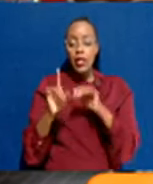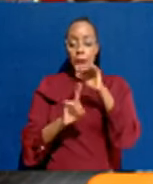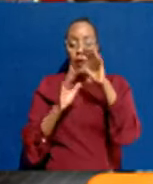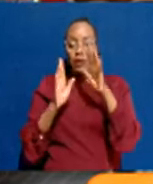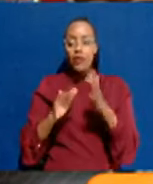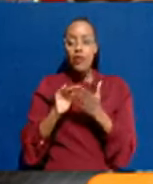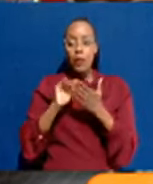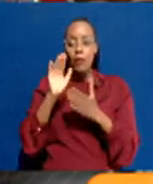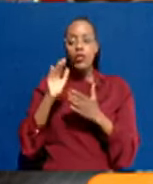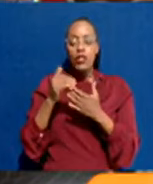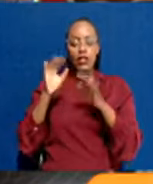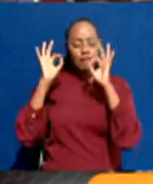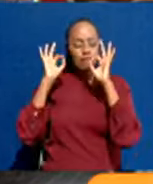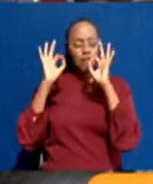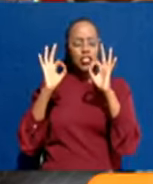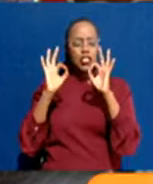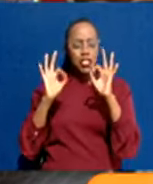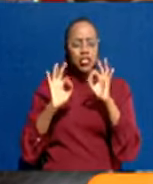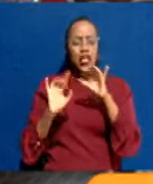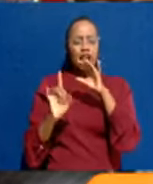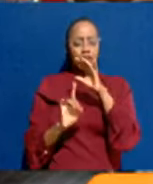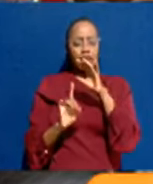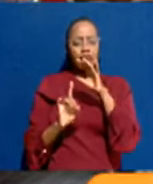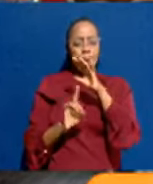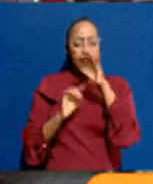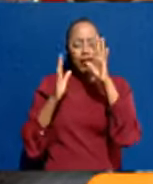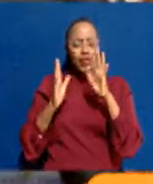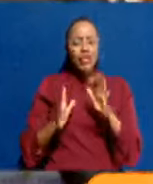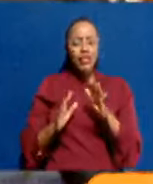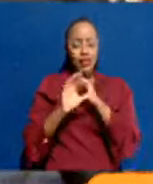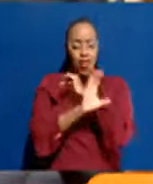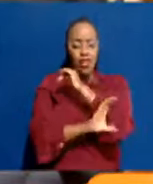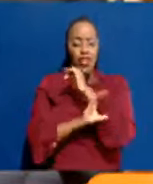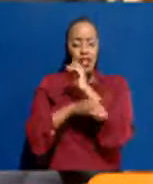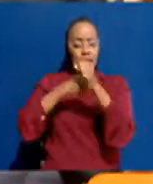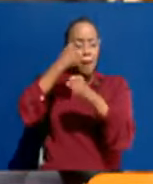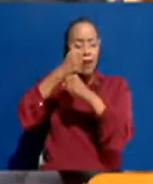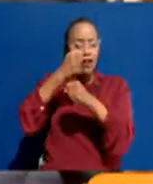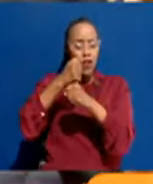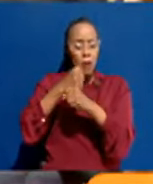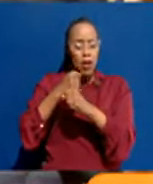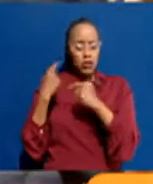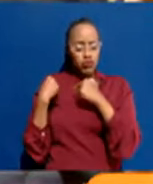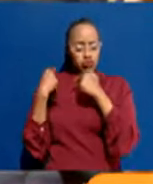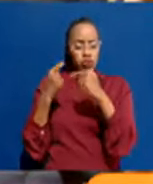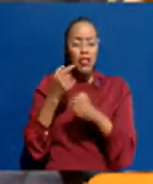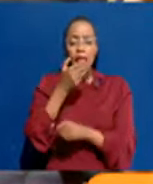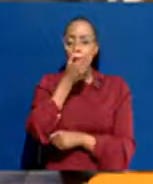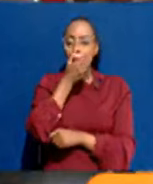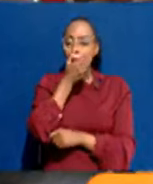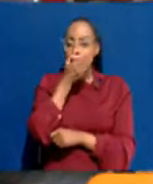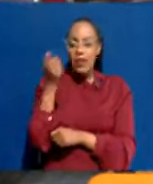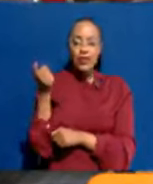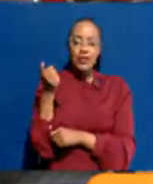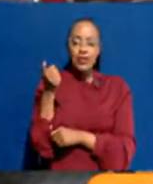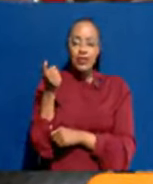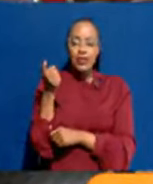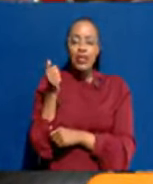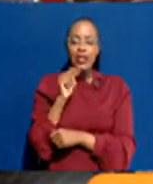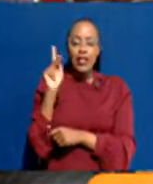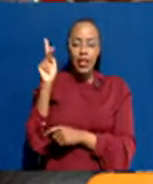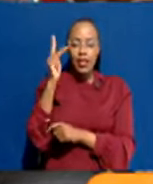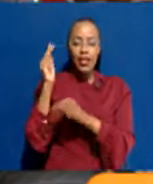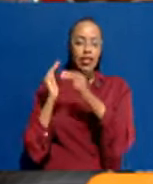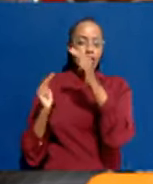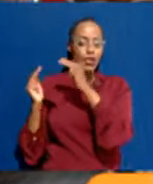of the most efficient cabinets in the history of the country. And their performance record is one of the best in the history of the country.